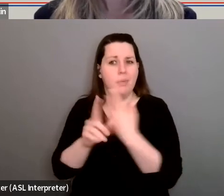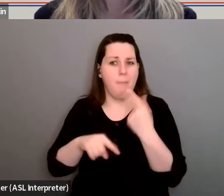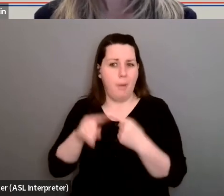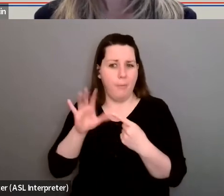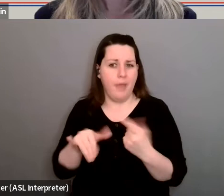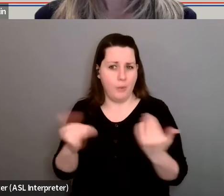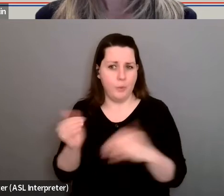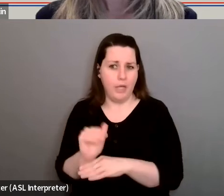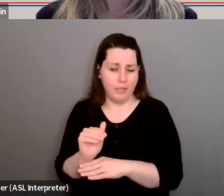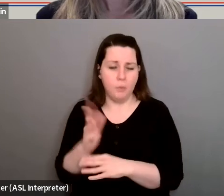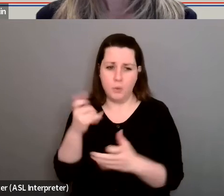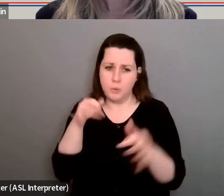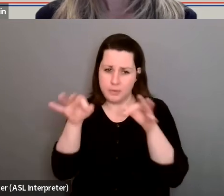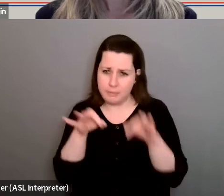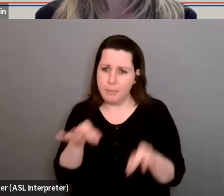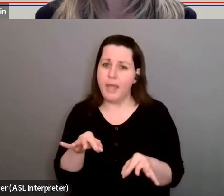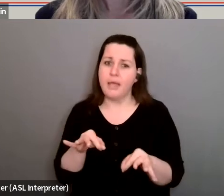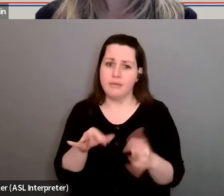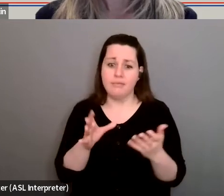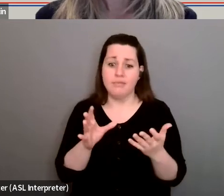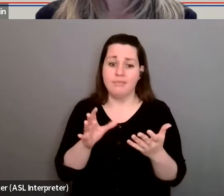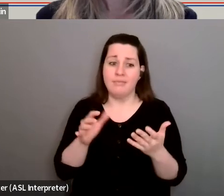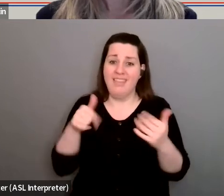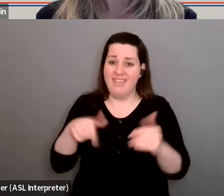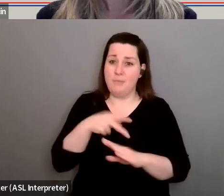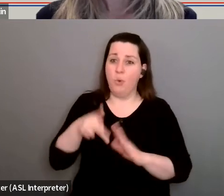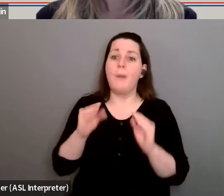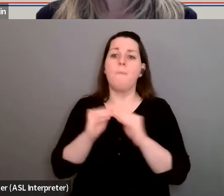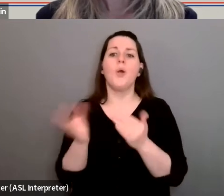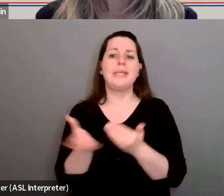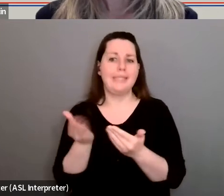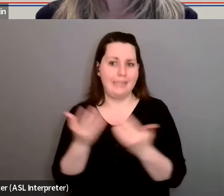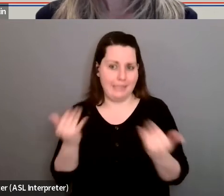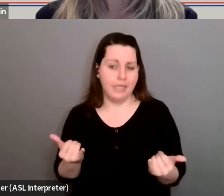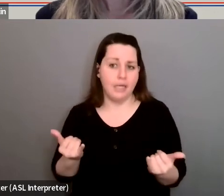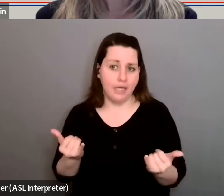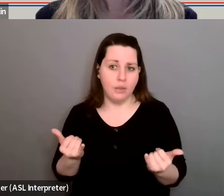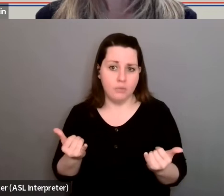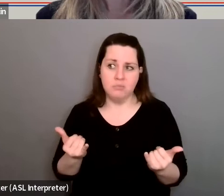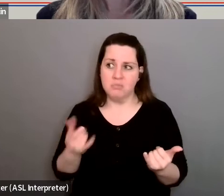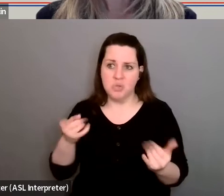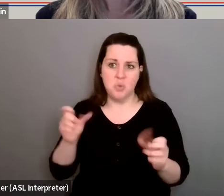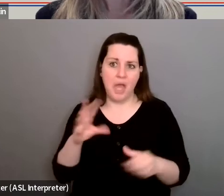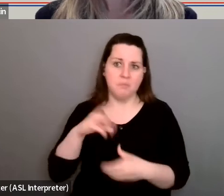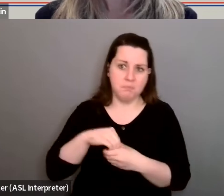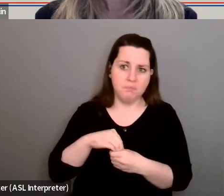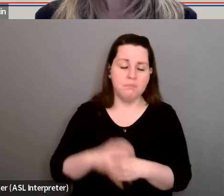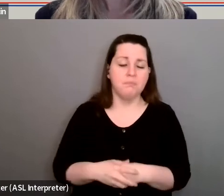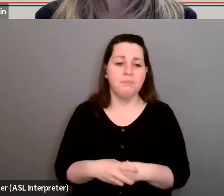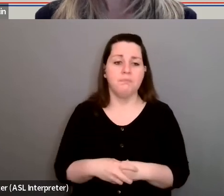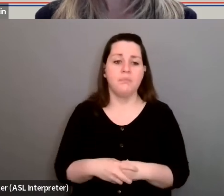tonight, to explain how easy or easier this program is to be involved with. And